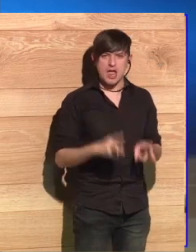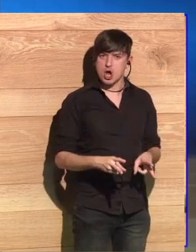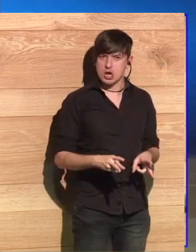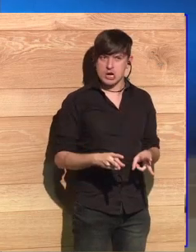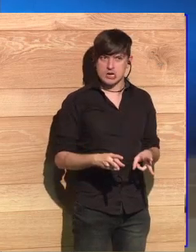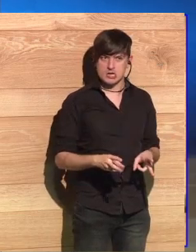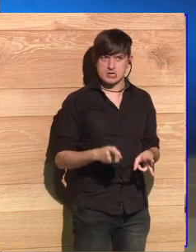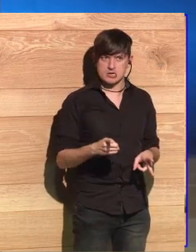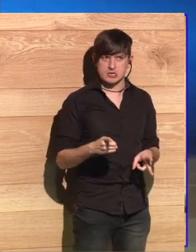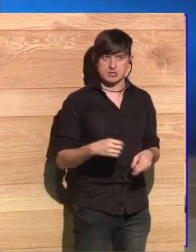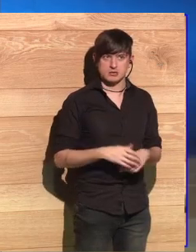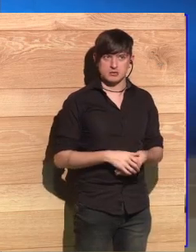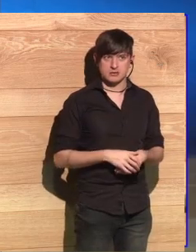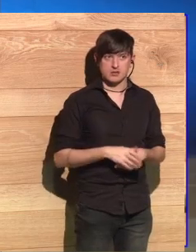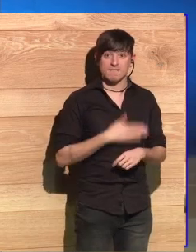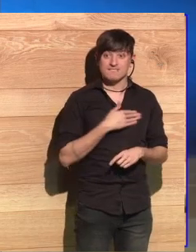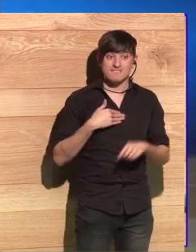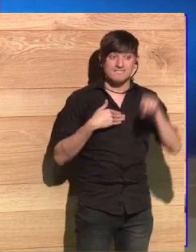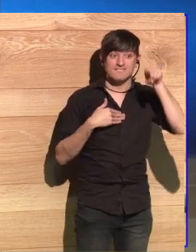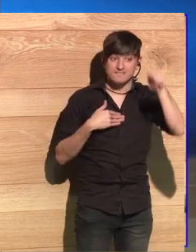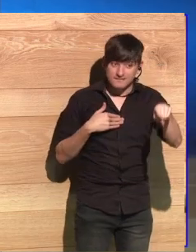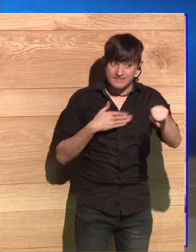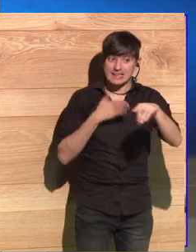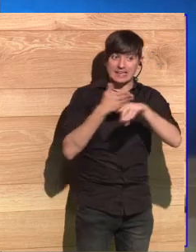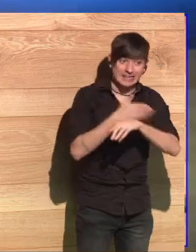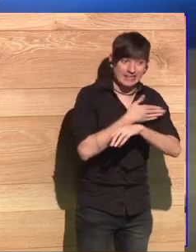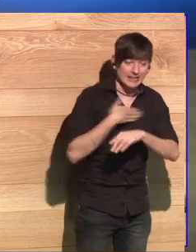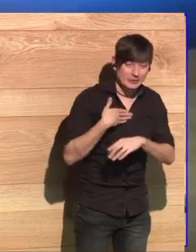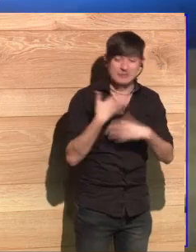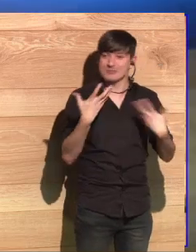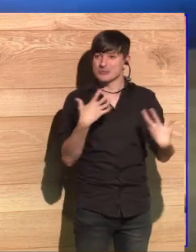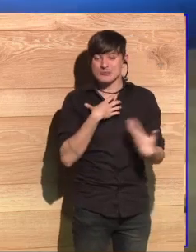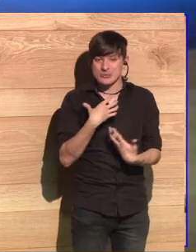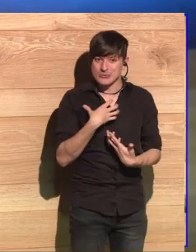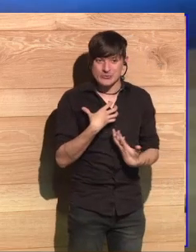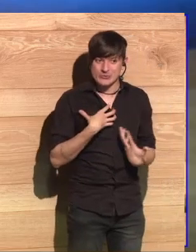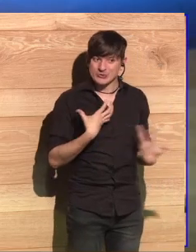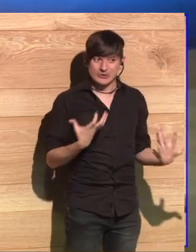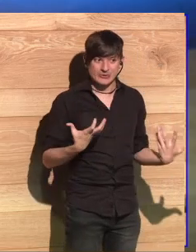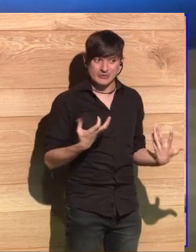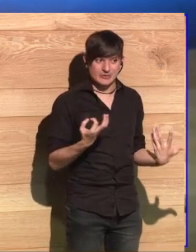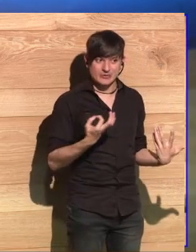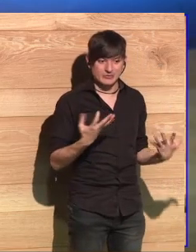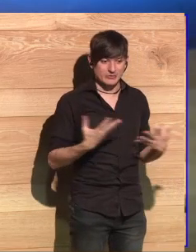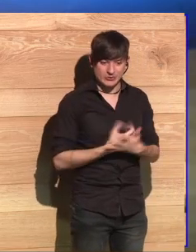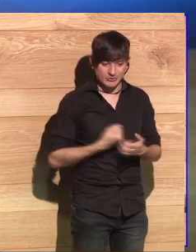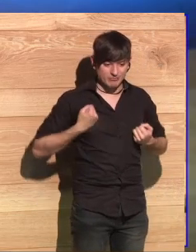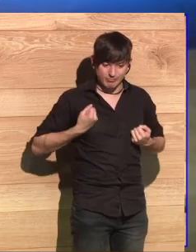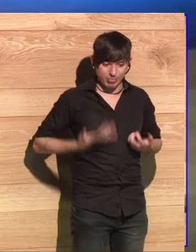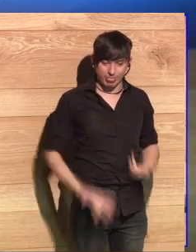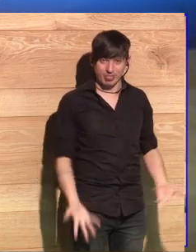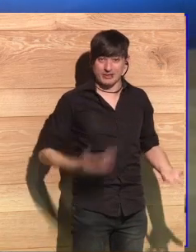go. And then what do? You don't have a house to go to. You don't even have a spare change of